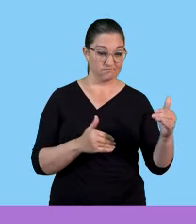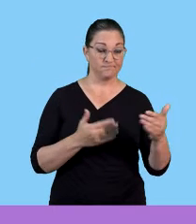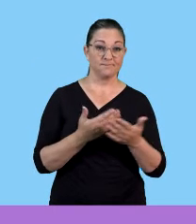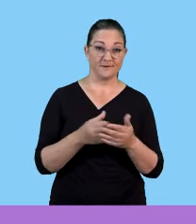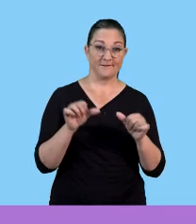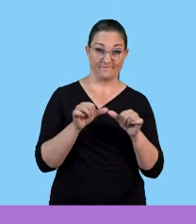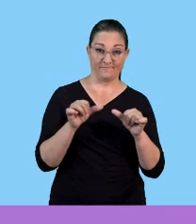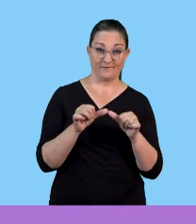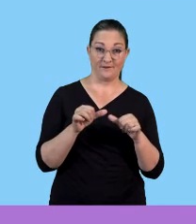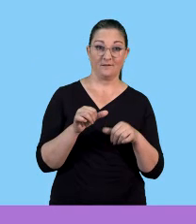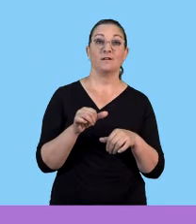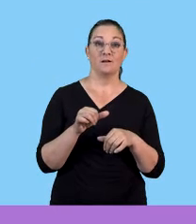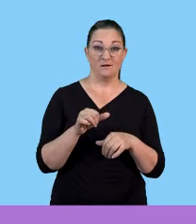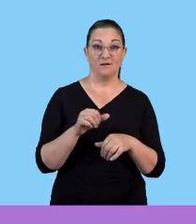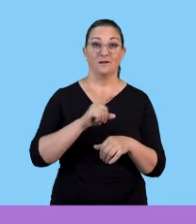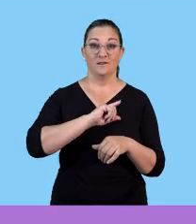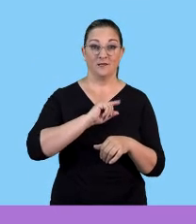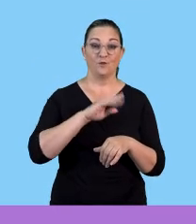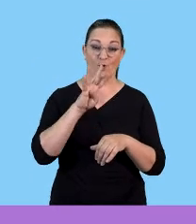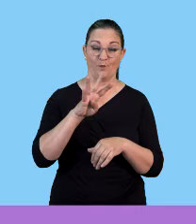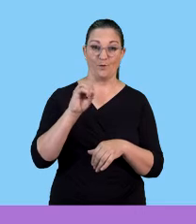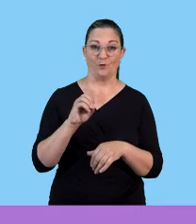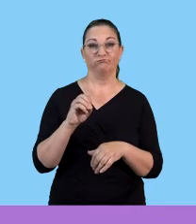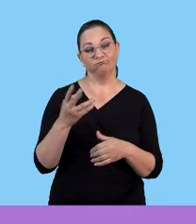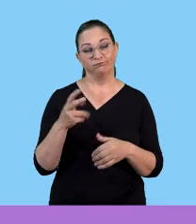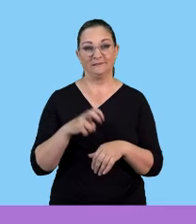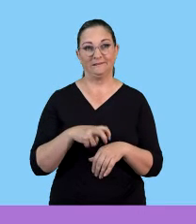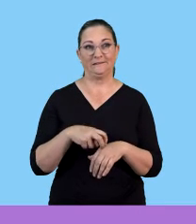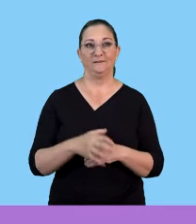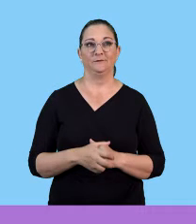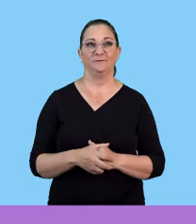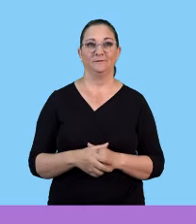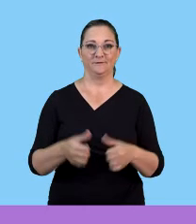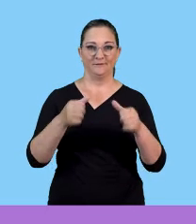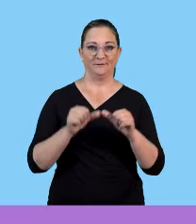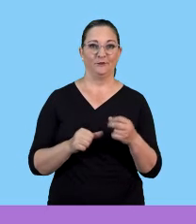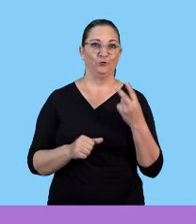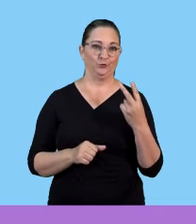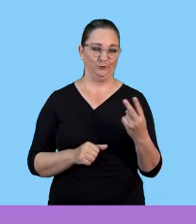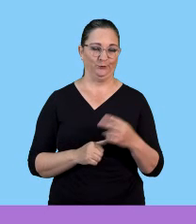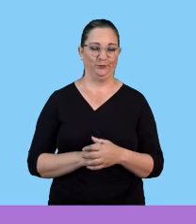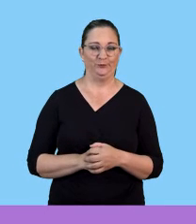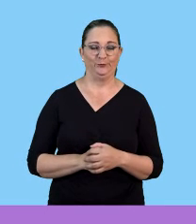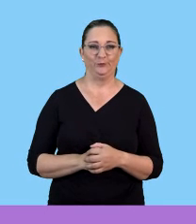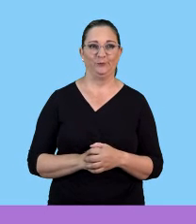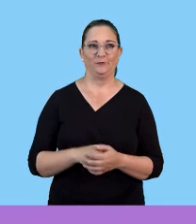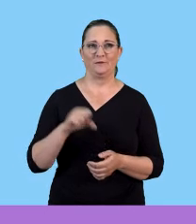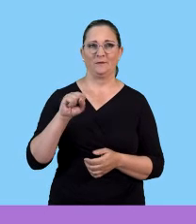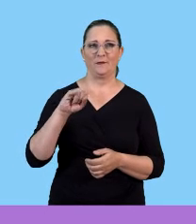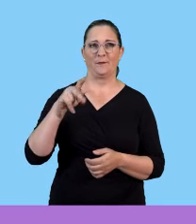fit in, he will need 40 large boxes. Aha, nice work. All right, moving along. Question